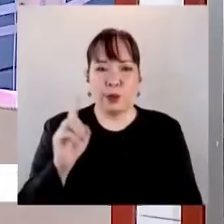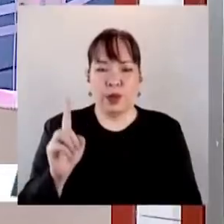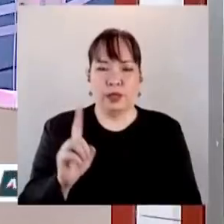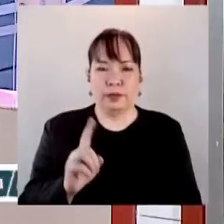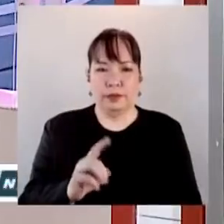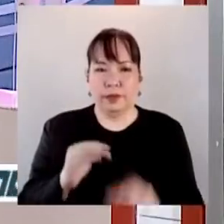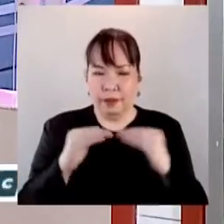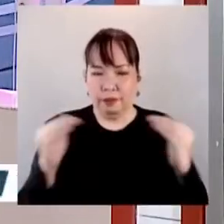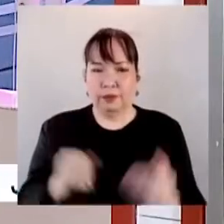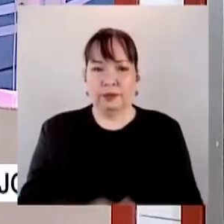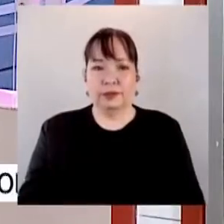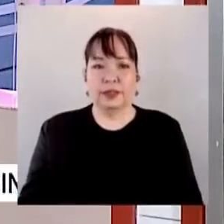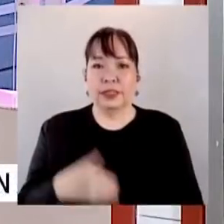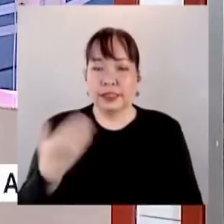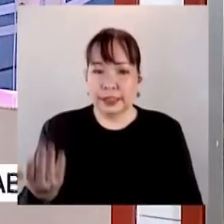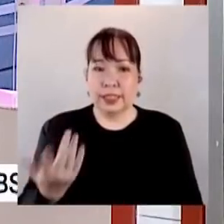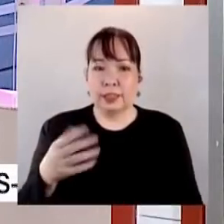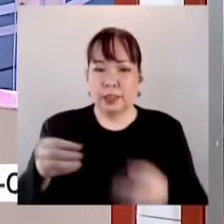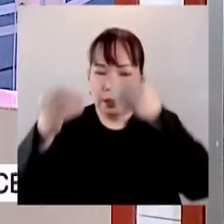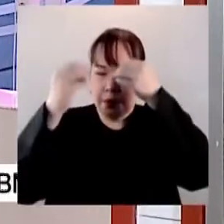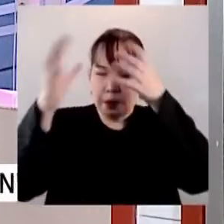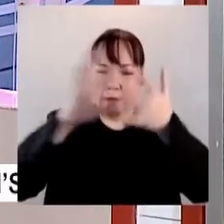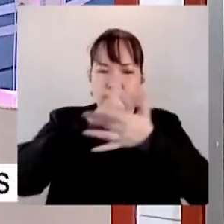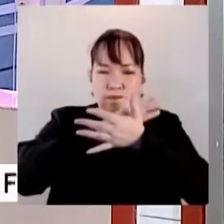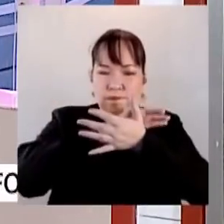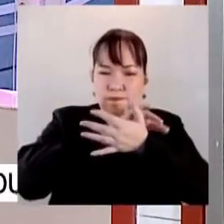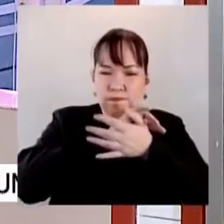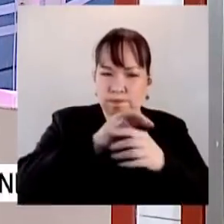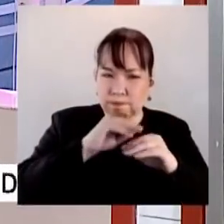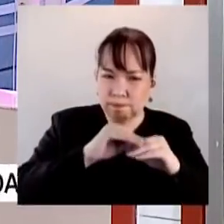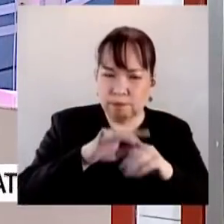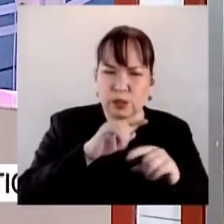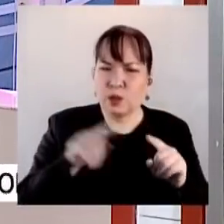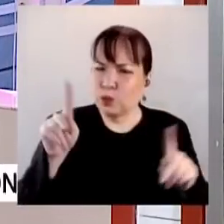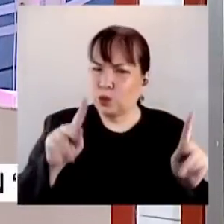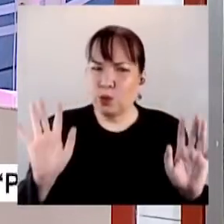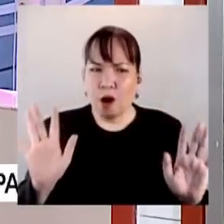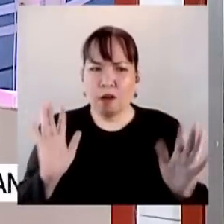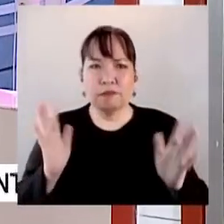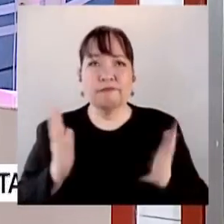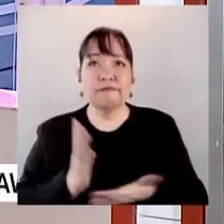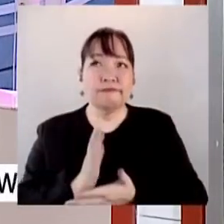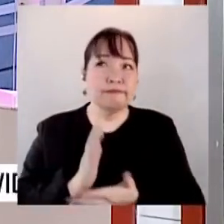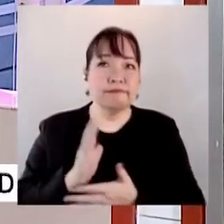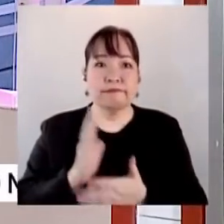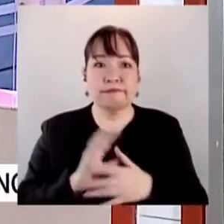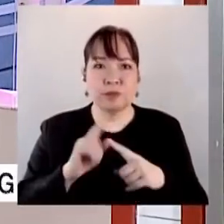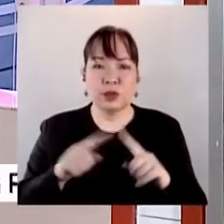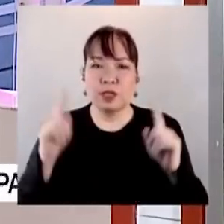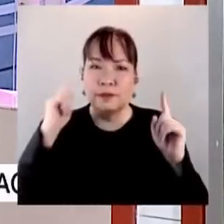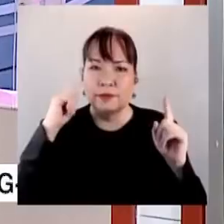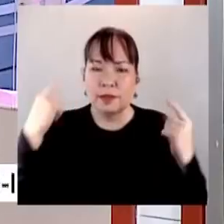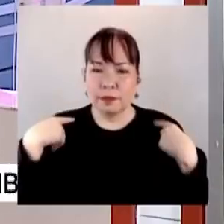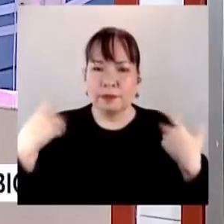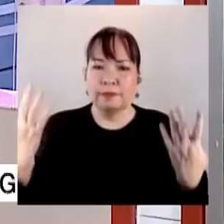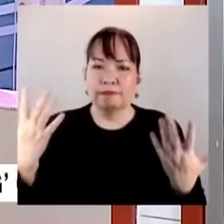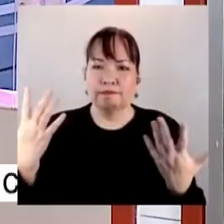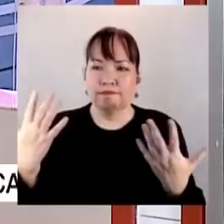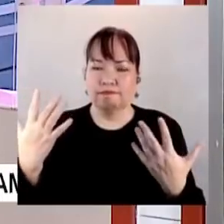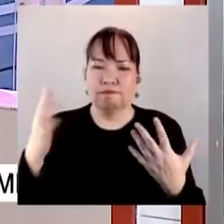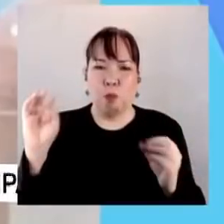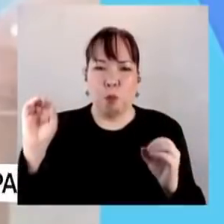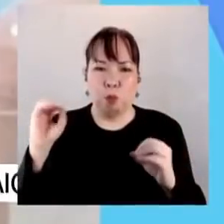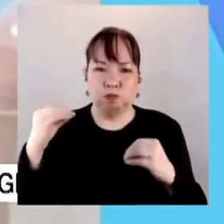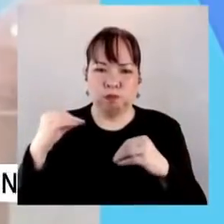An infectious diseases expert calls on the public not to be complacent as the threat of the so-called Omicron XE variant emerges.